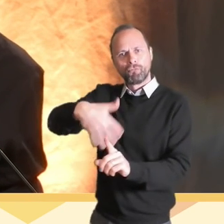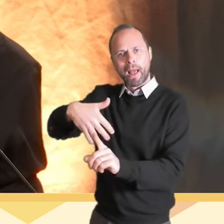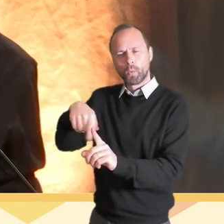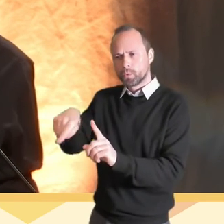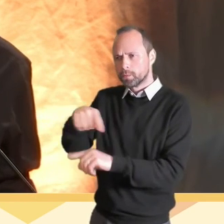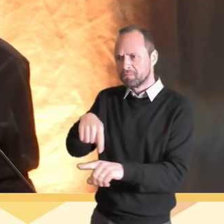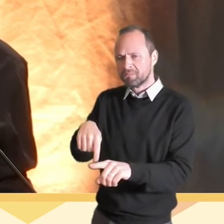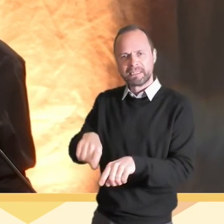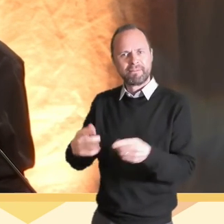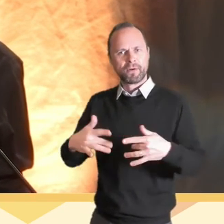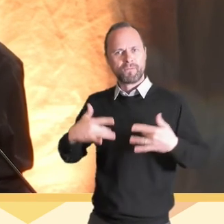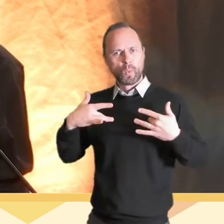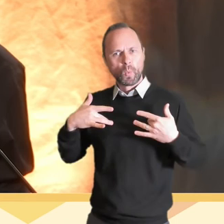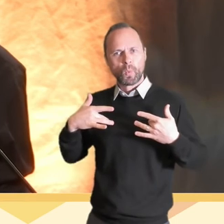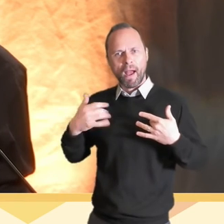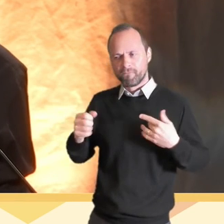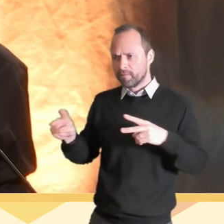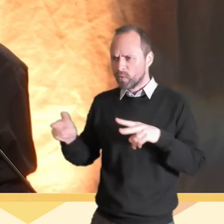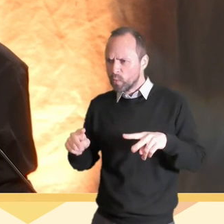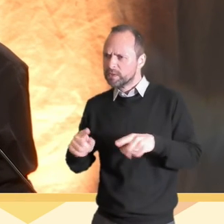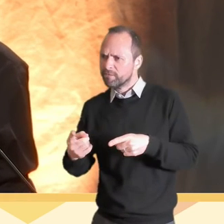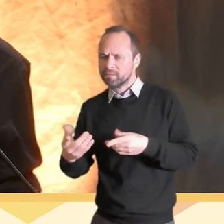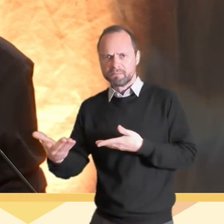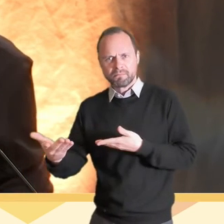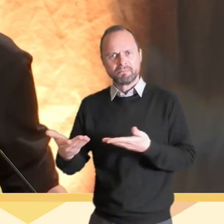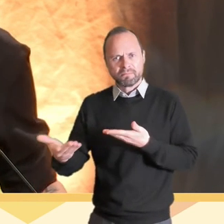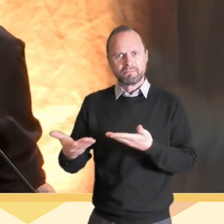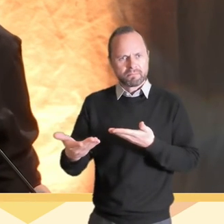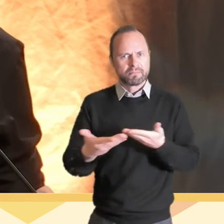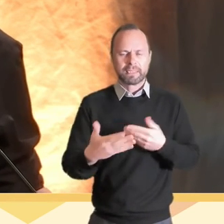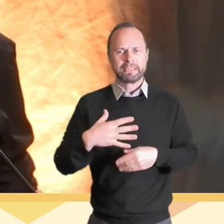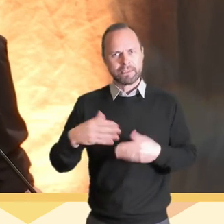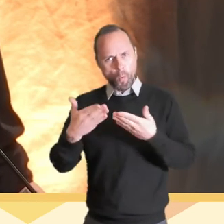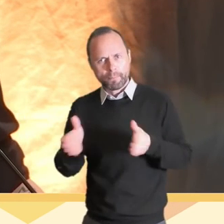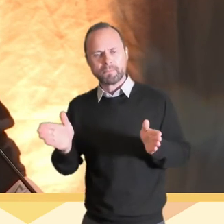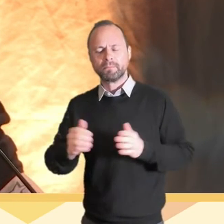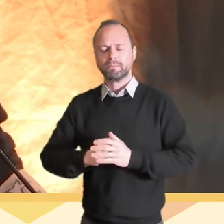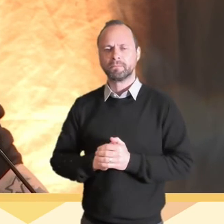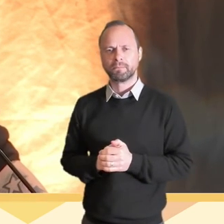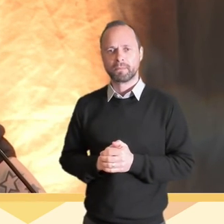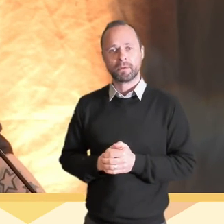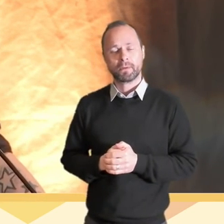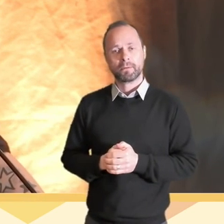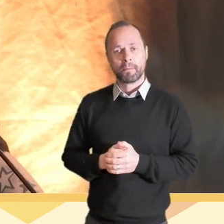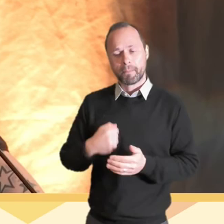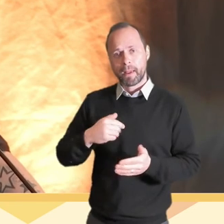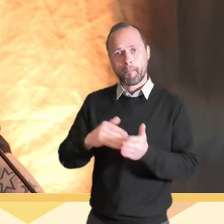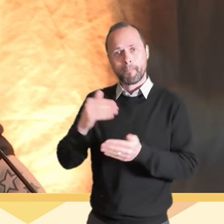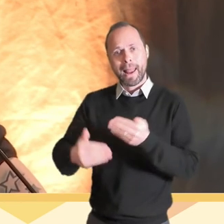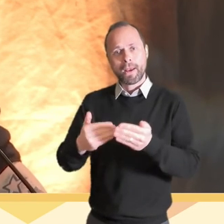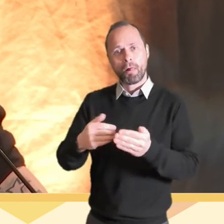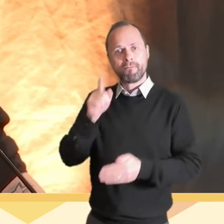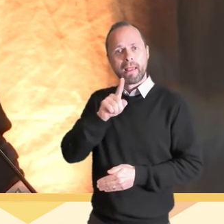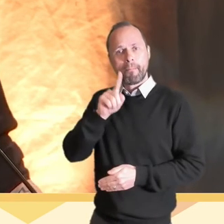hold different views to us. I have to be honest, my experience as a millennial female in